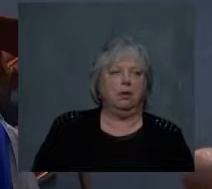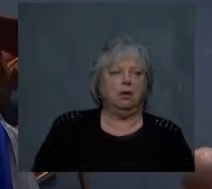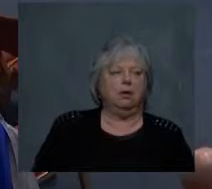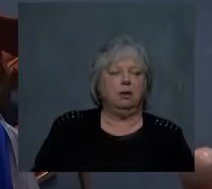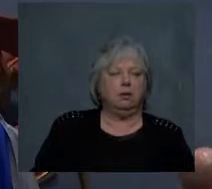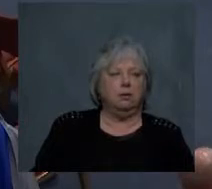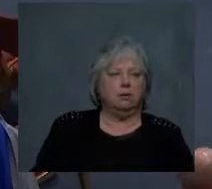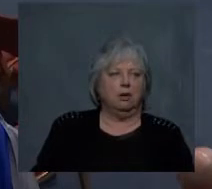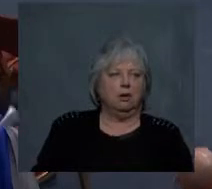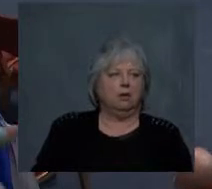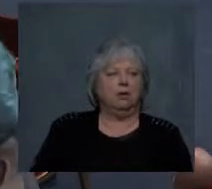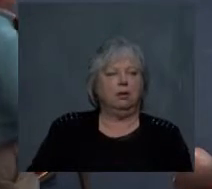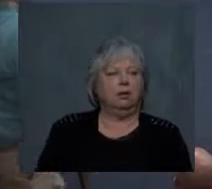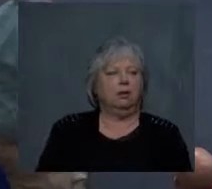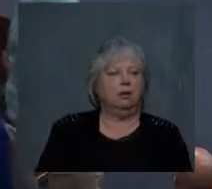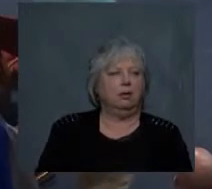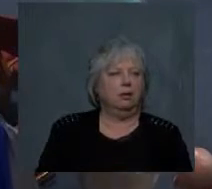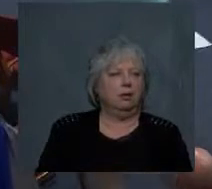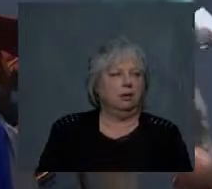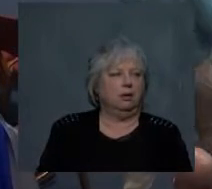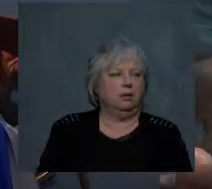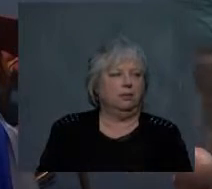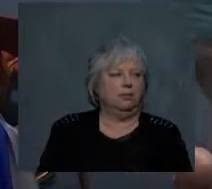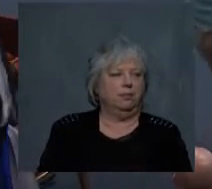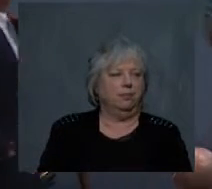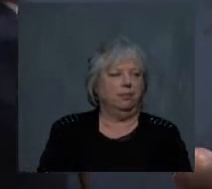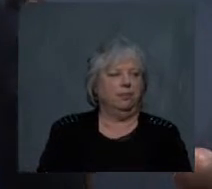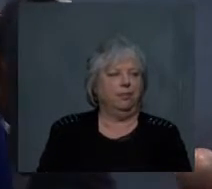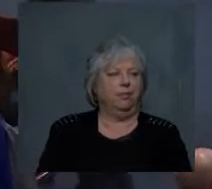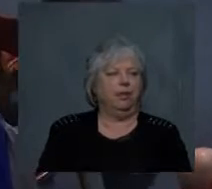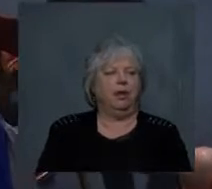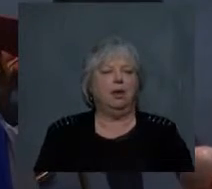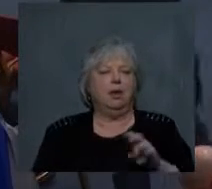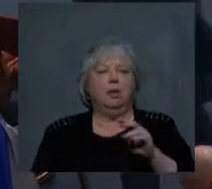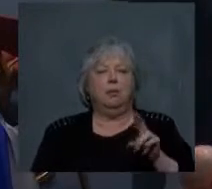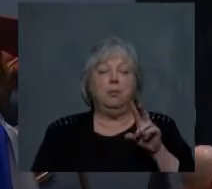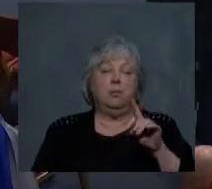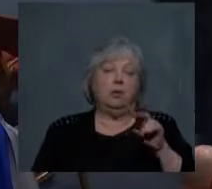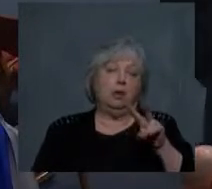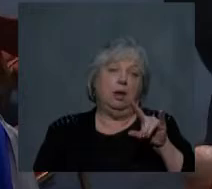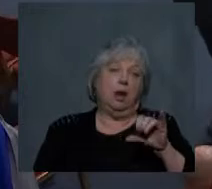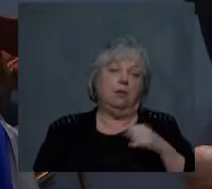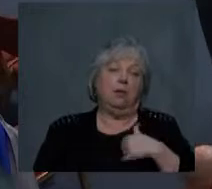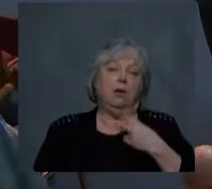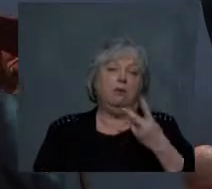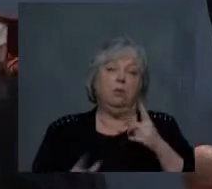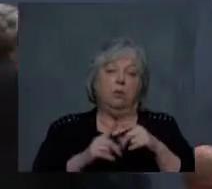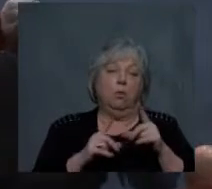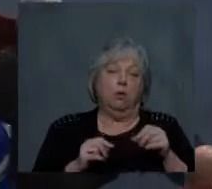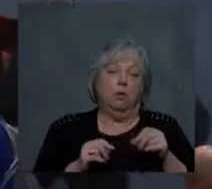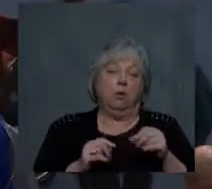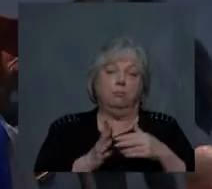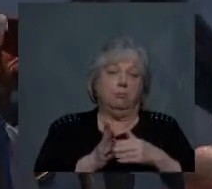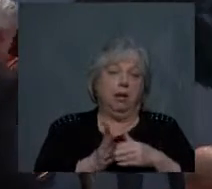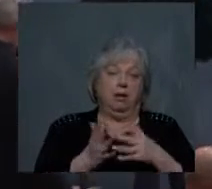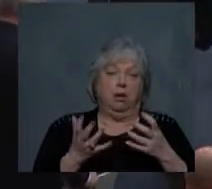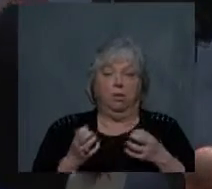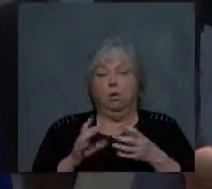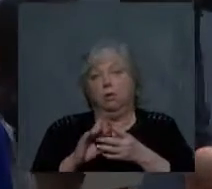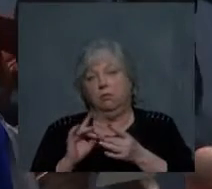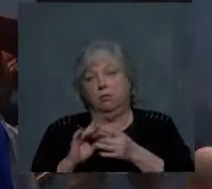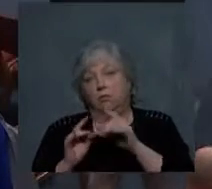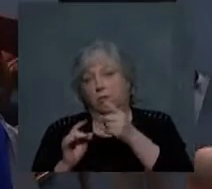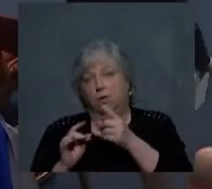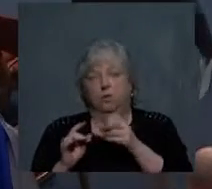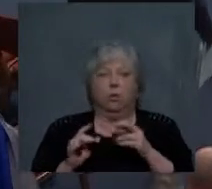Thank you. Is the applicant here? Mr. Daters, we have 2 cards. Would you want to say anything now or wait till we hear the... I